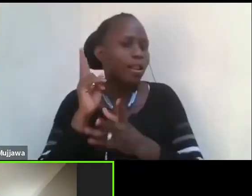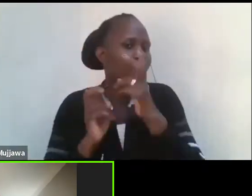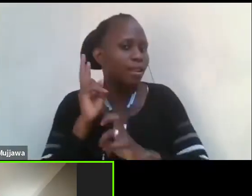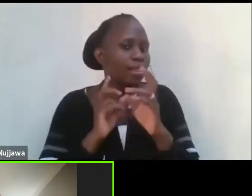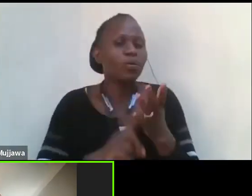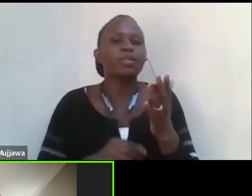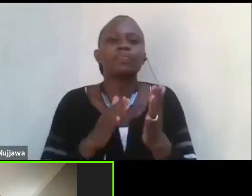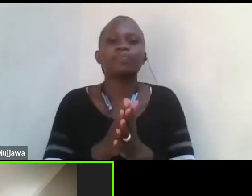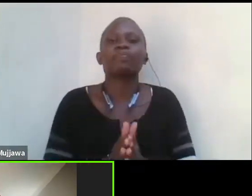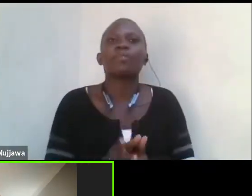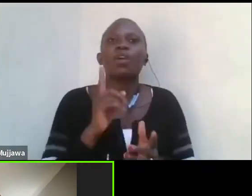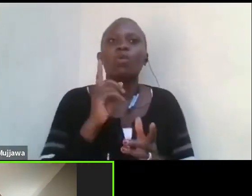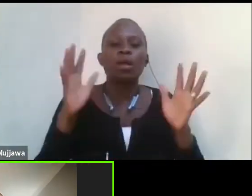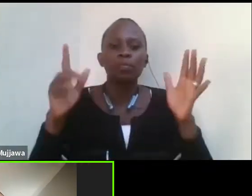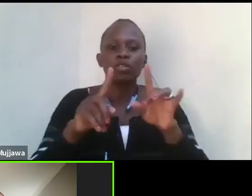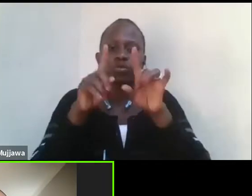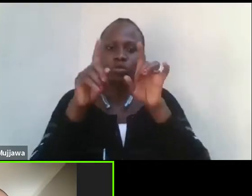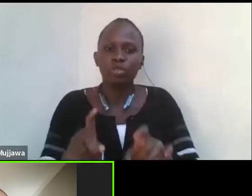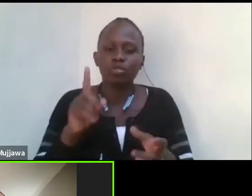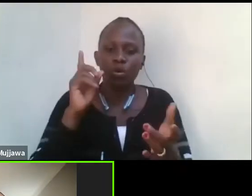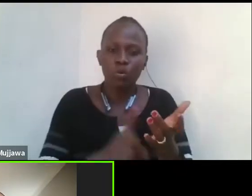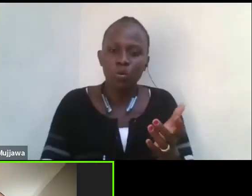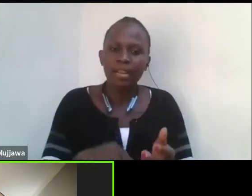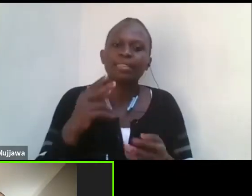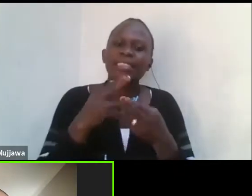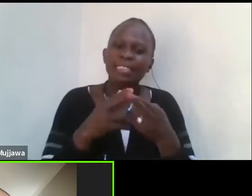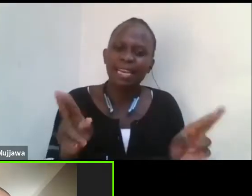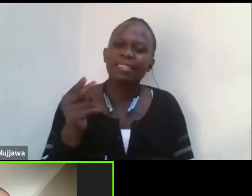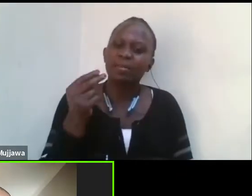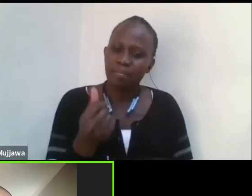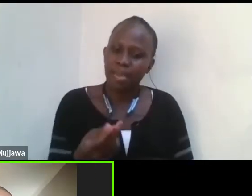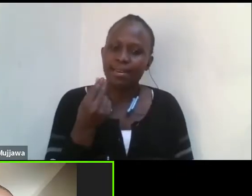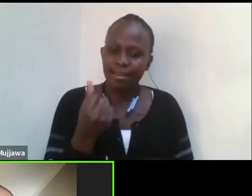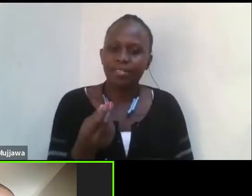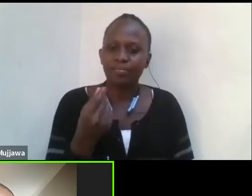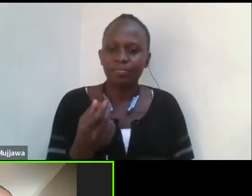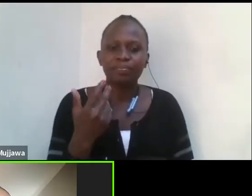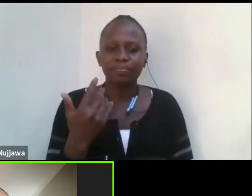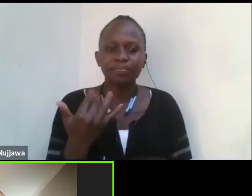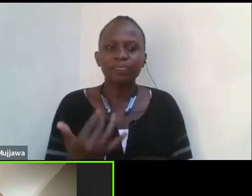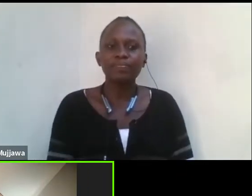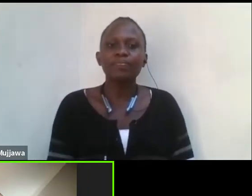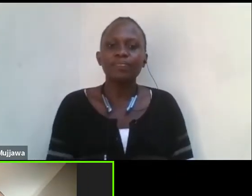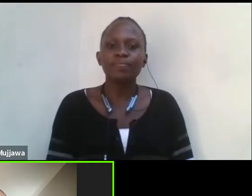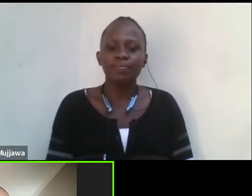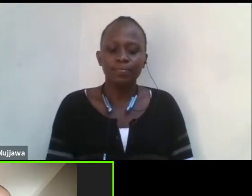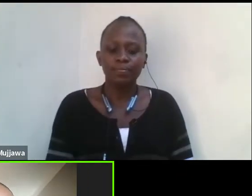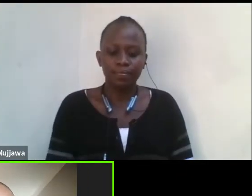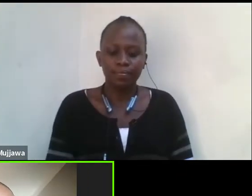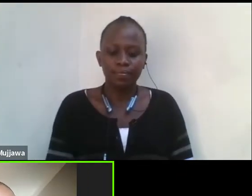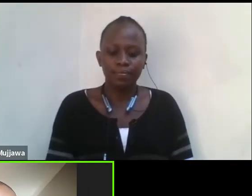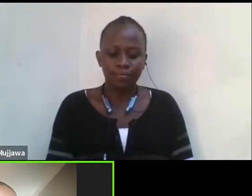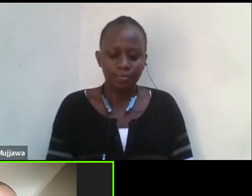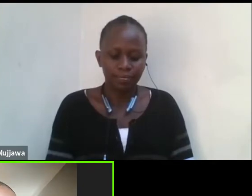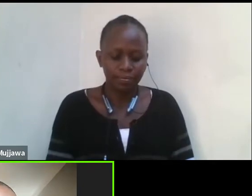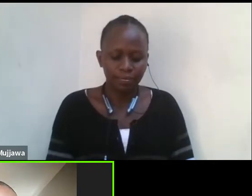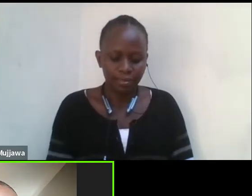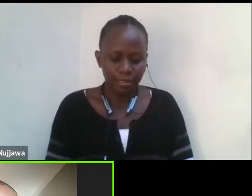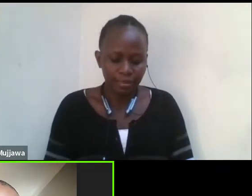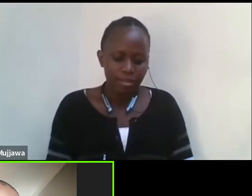questions that's coming out is the issue of capital, because we all know that to start manufacturing, you need some money, right? The question is, where do you